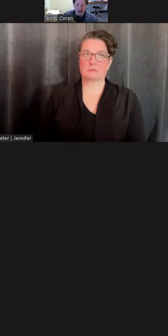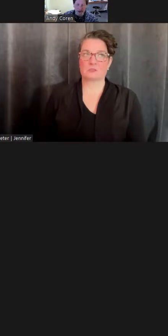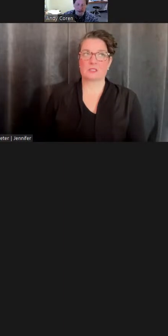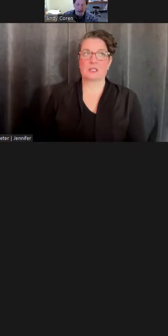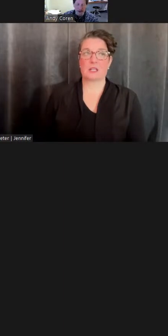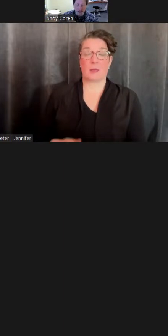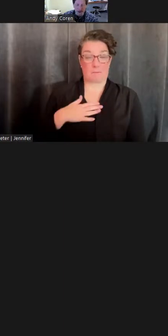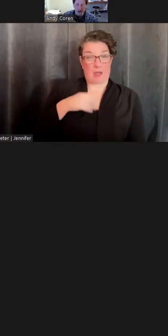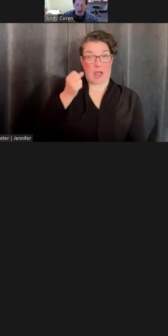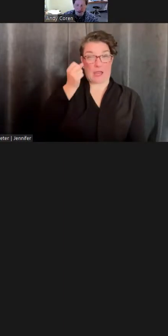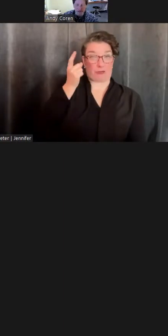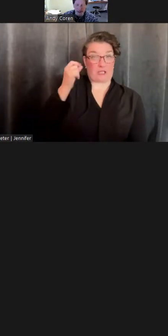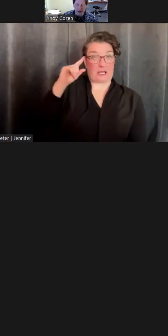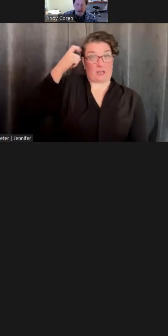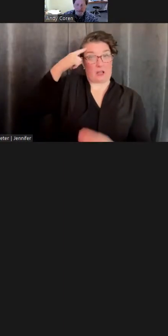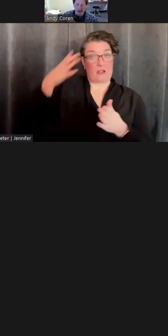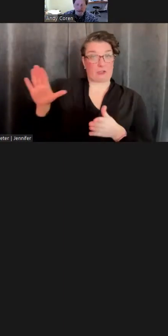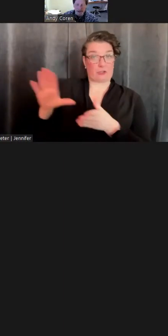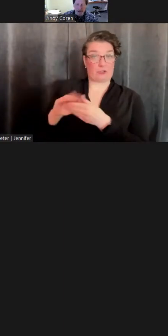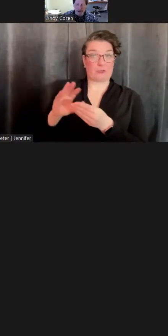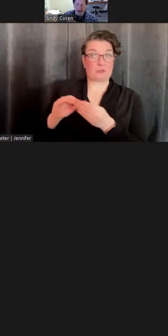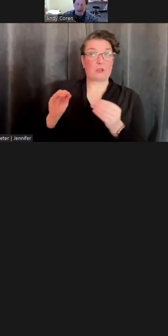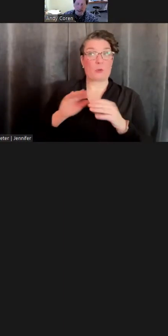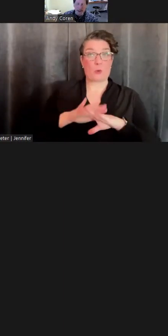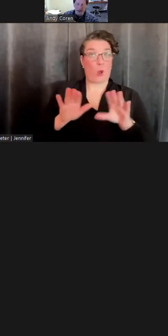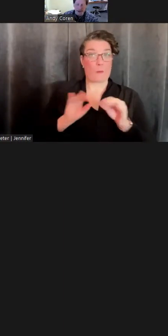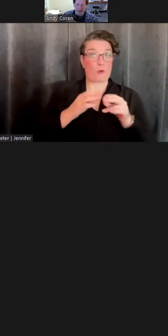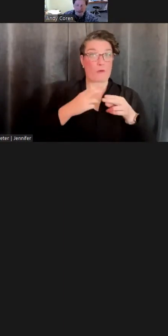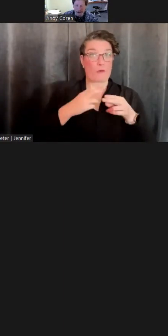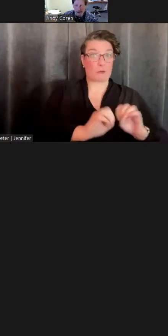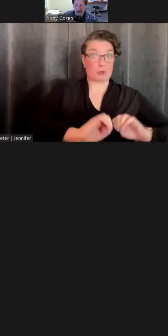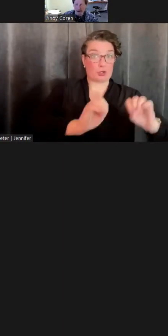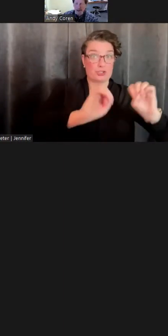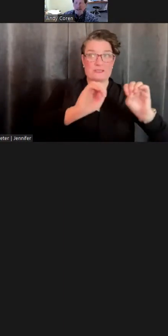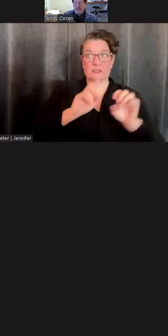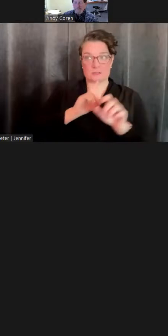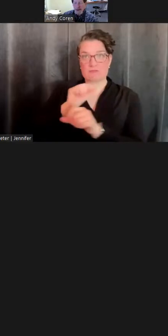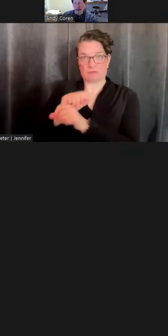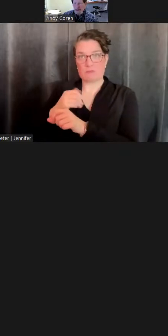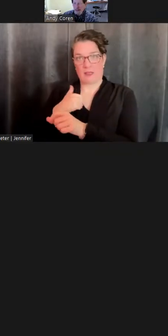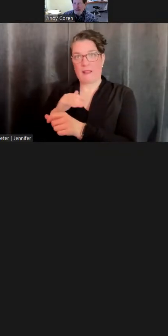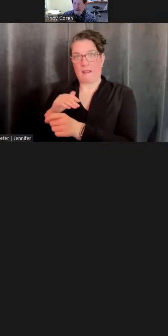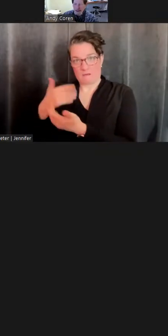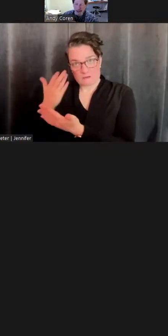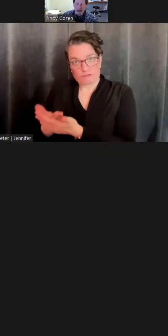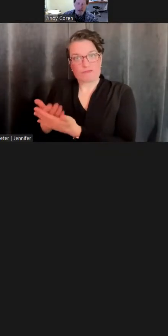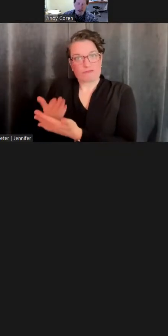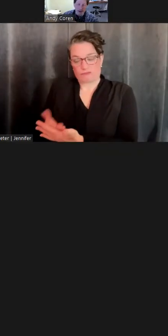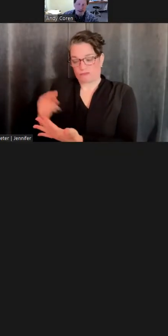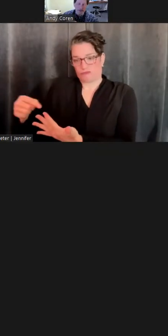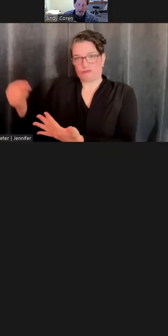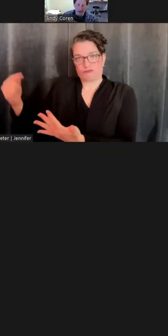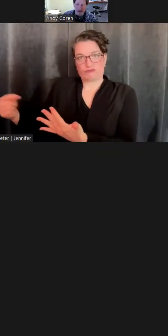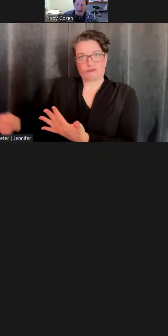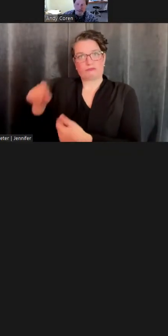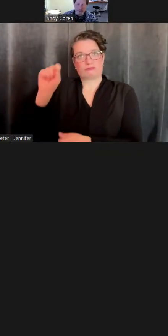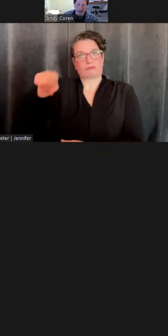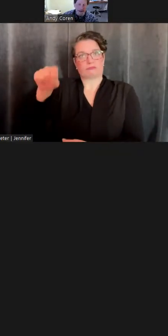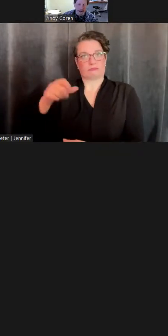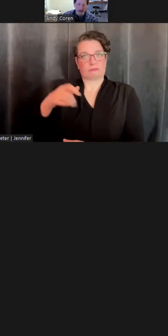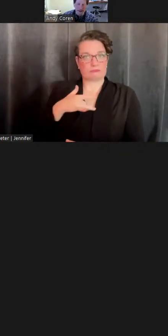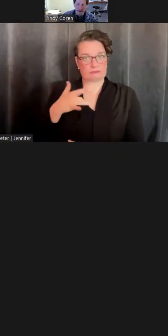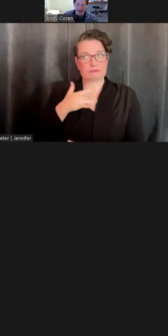approved, in other words, it's not an emergency use, but they have enough experience, there's enough literature that they can say, we believe that